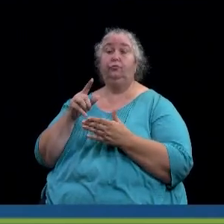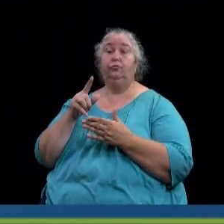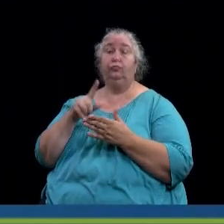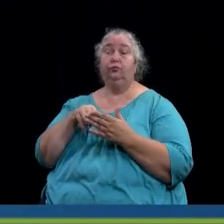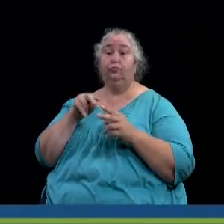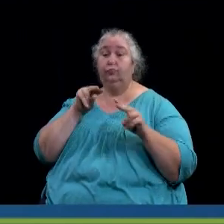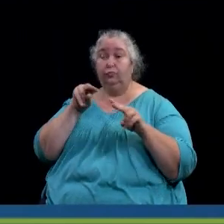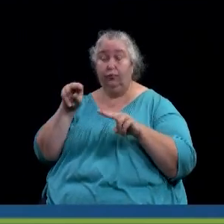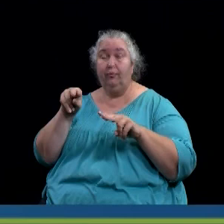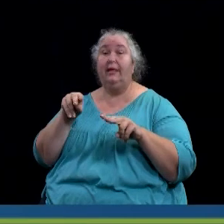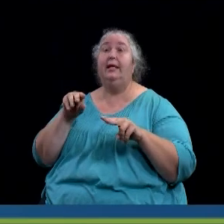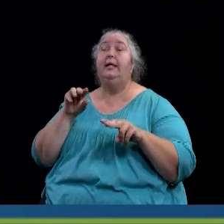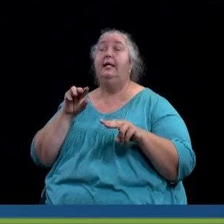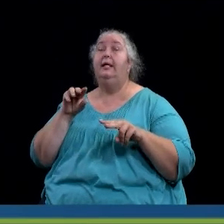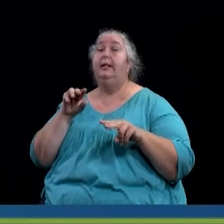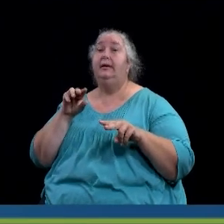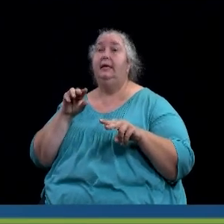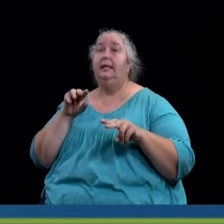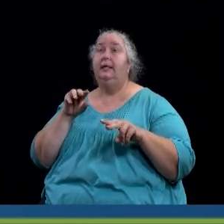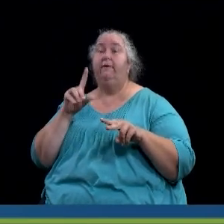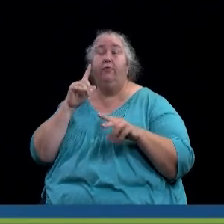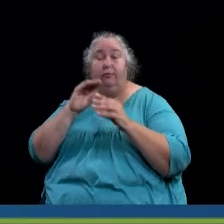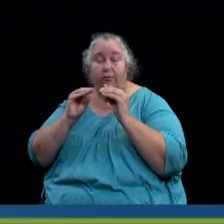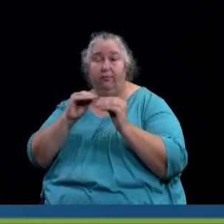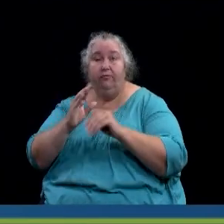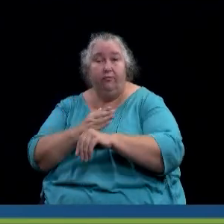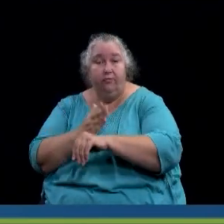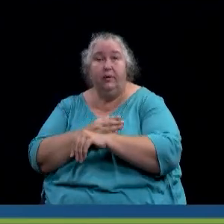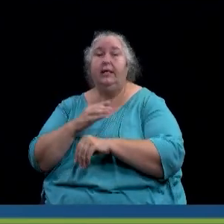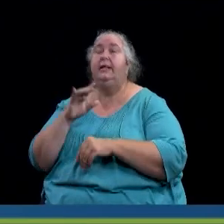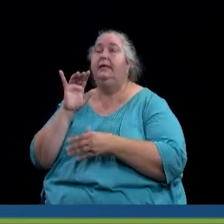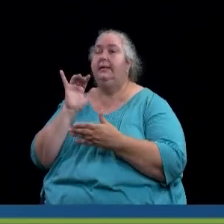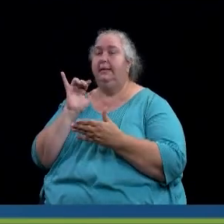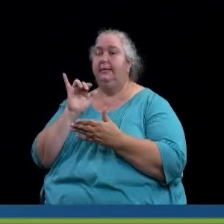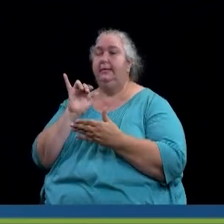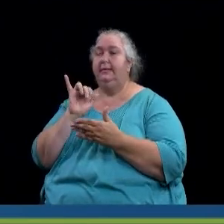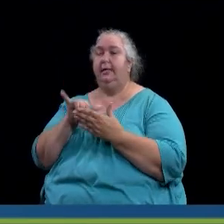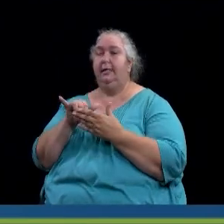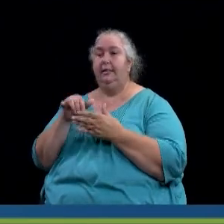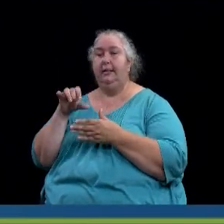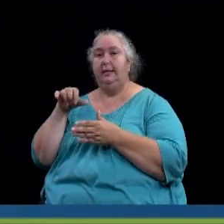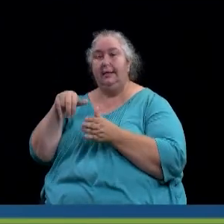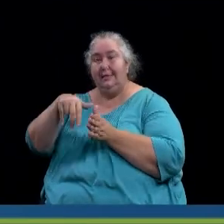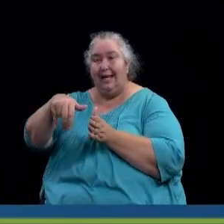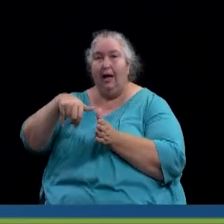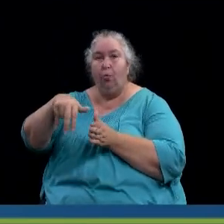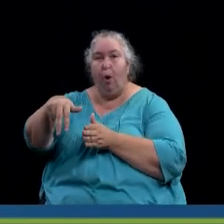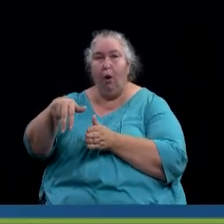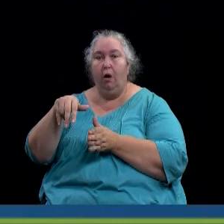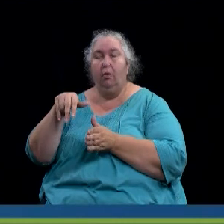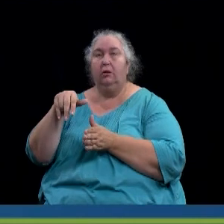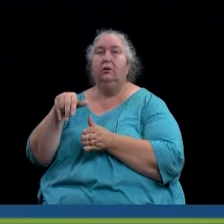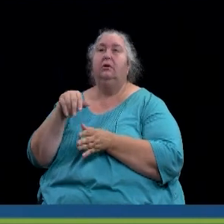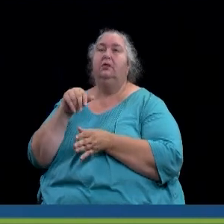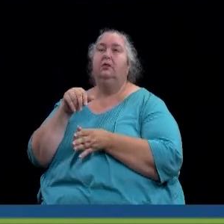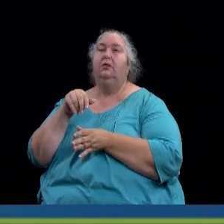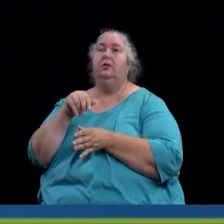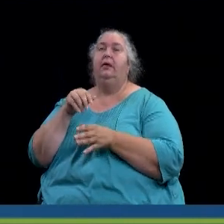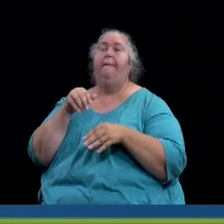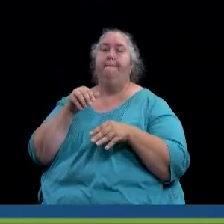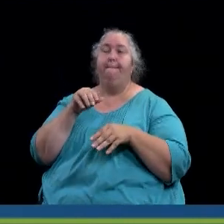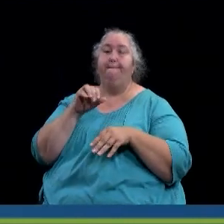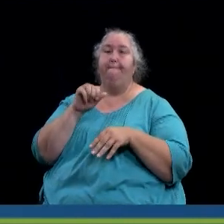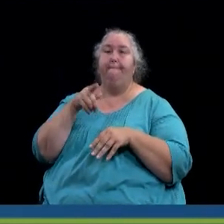and ADA features, pavement rehabilitation, water and sewer infrastructure, isolated storm